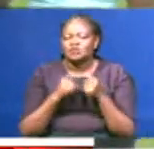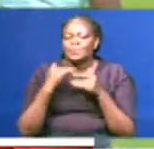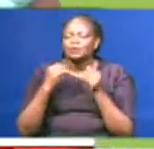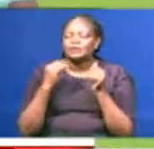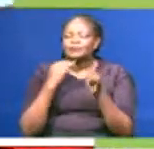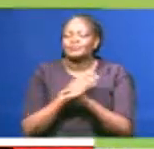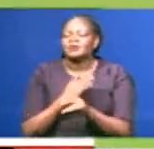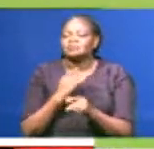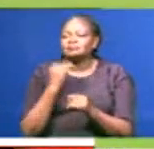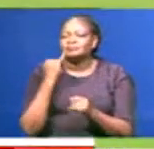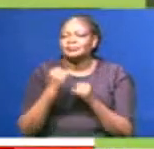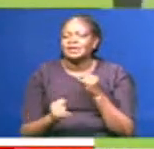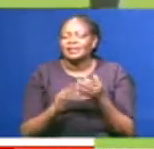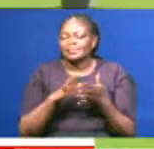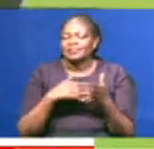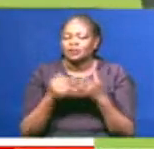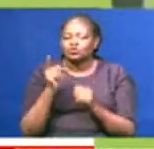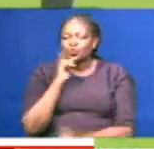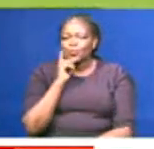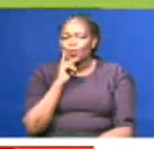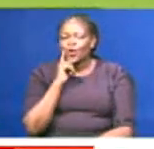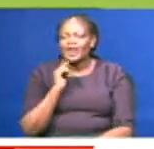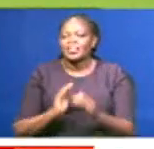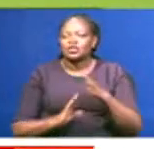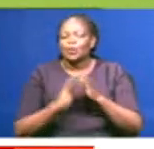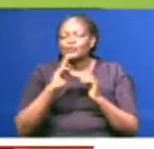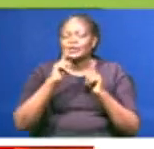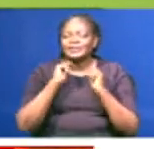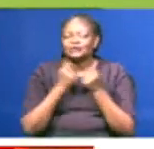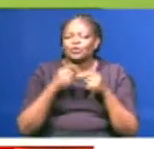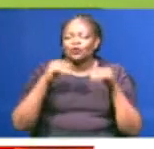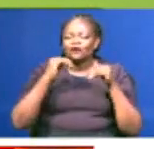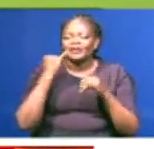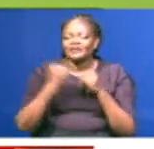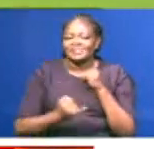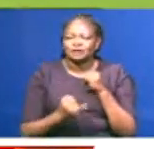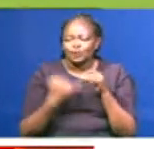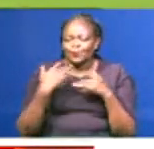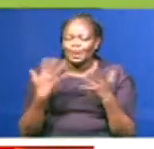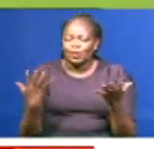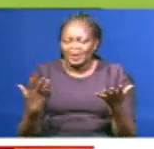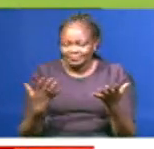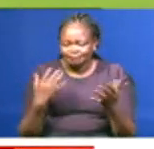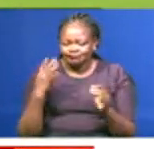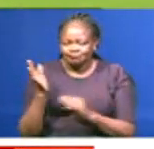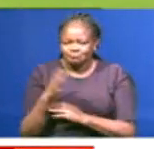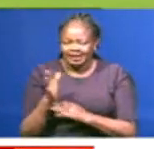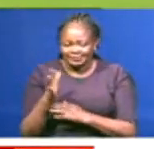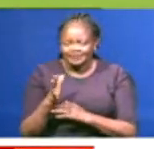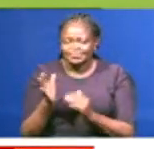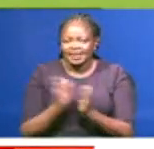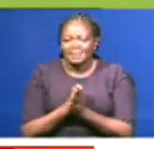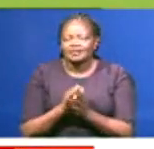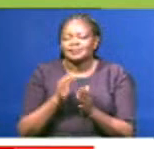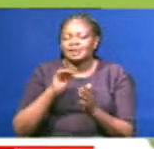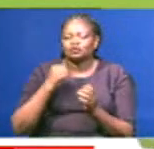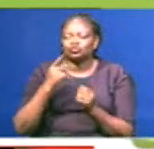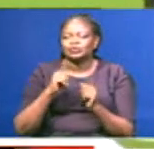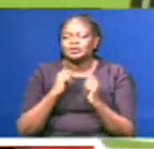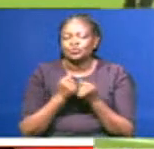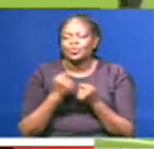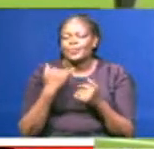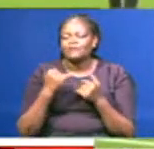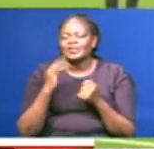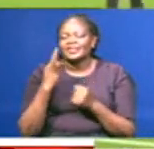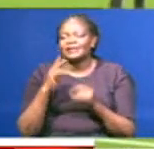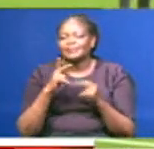last fixture tomorrow. The top two teams will qualify for the finals to be played this Thursday, and the last two teams will battle it out for the third